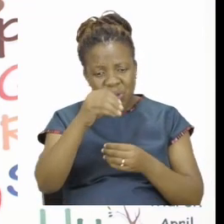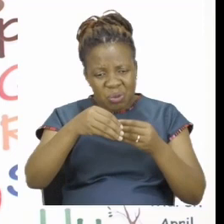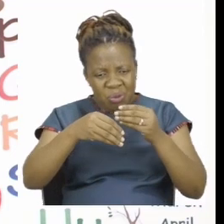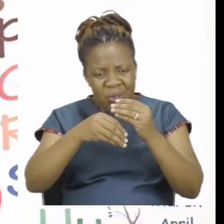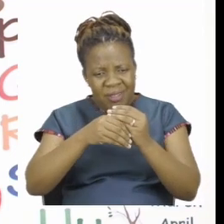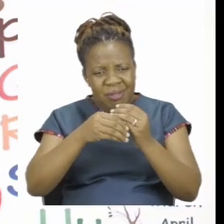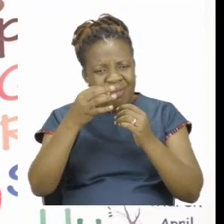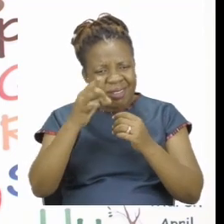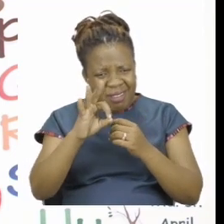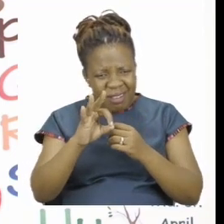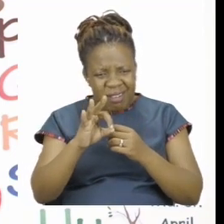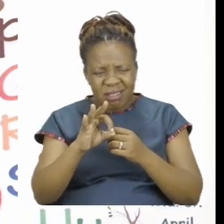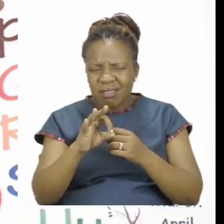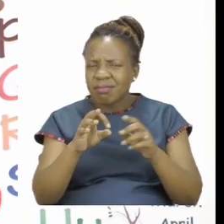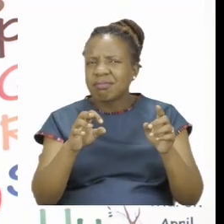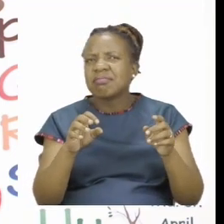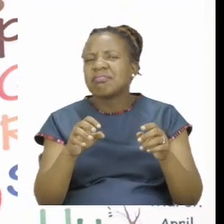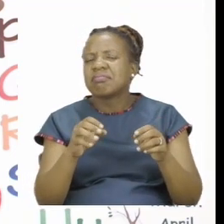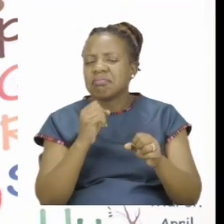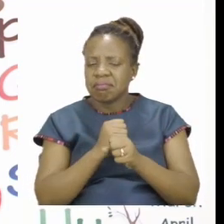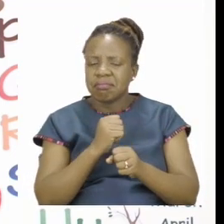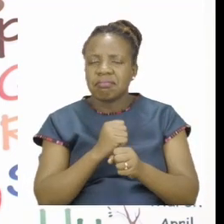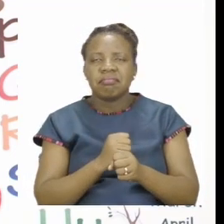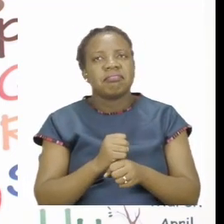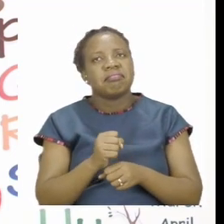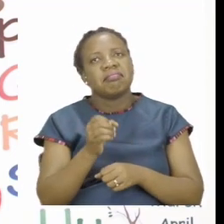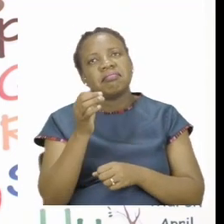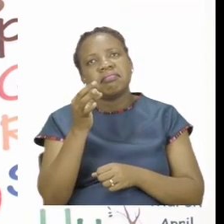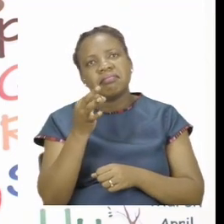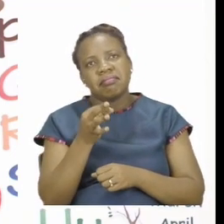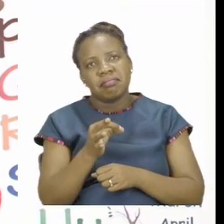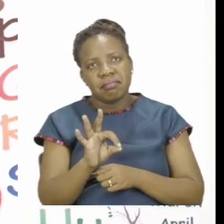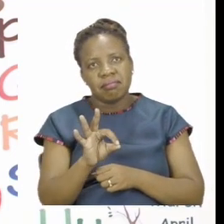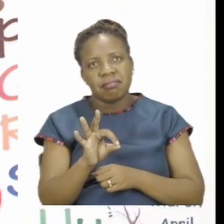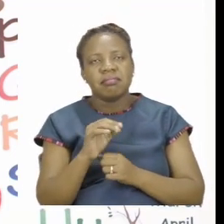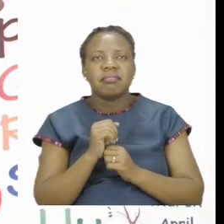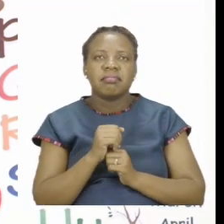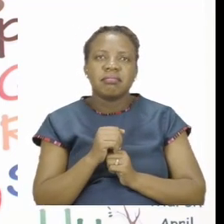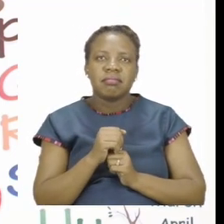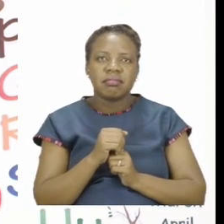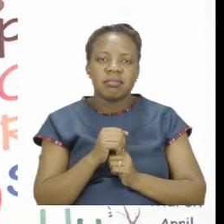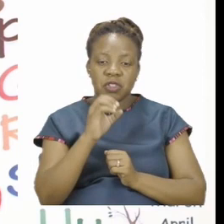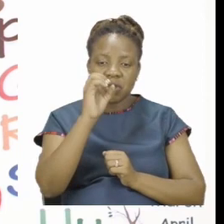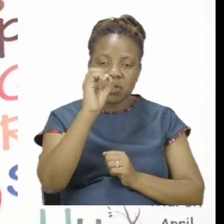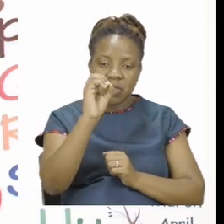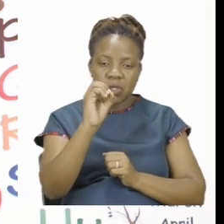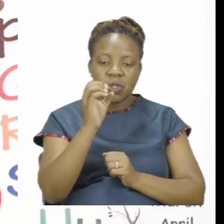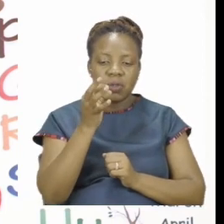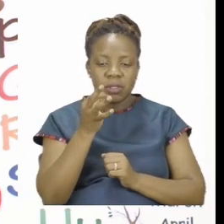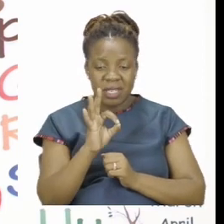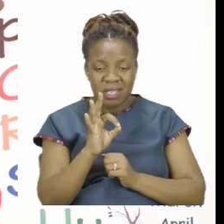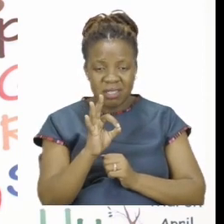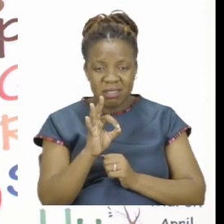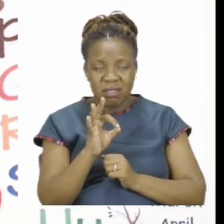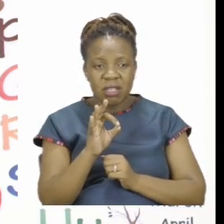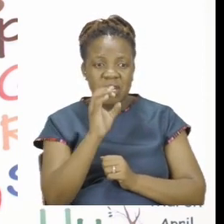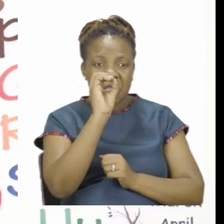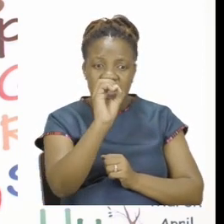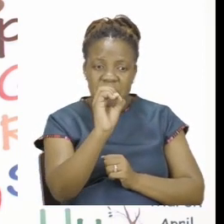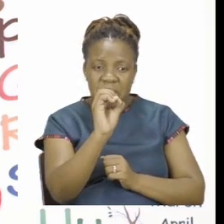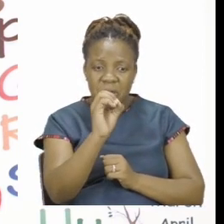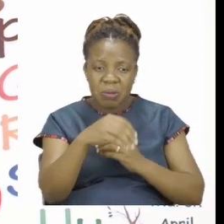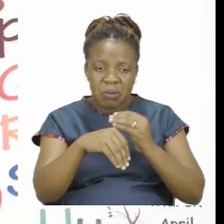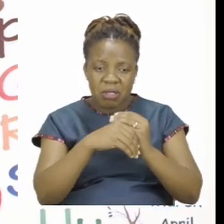girls, equals 9. Because I had 0 and I've added 9. The next